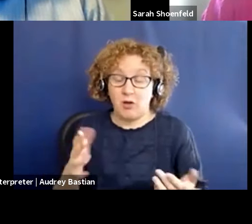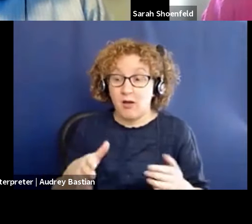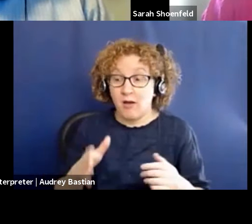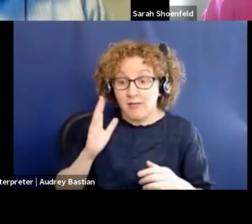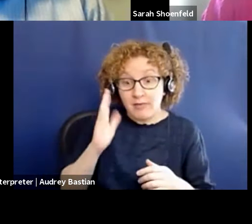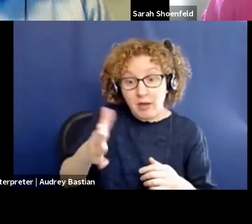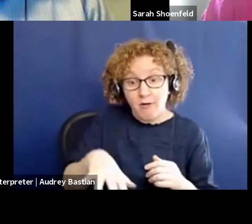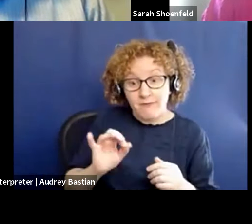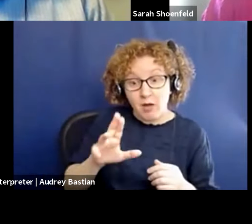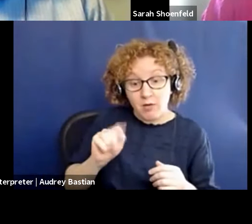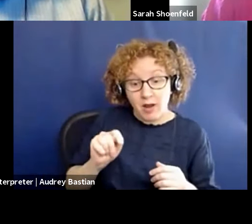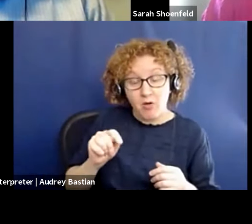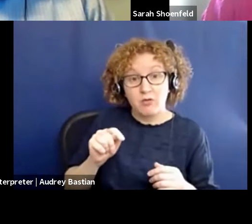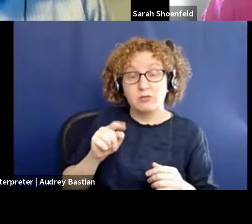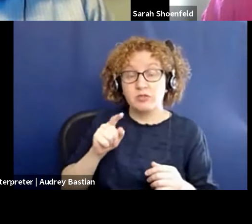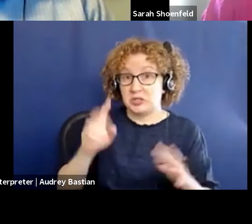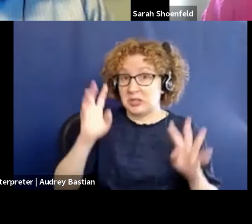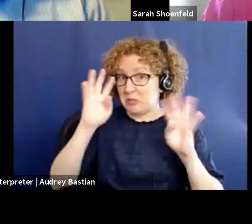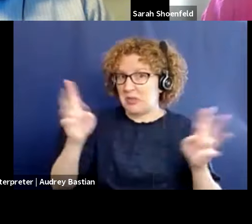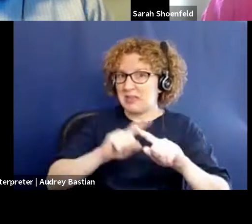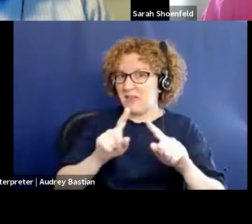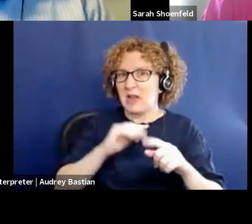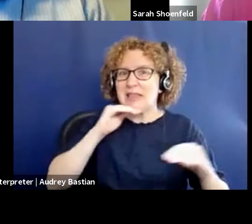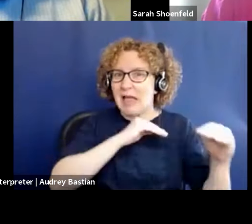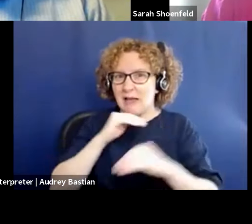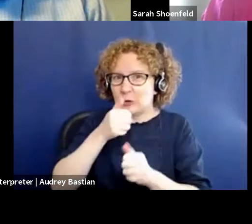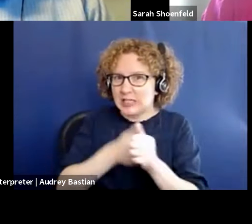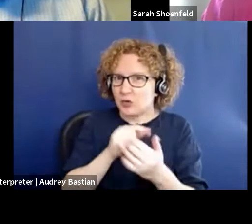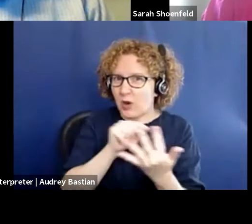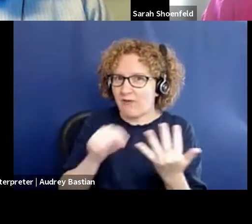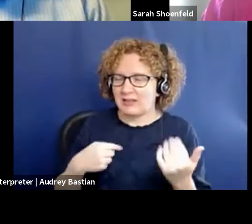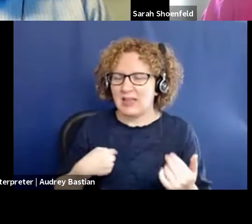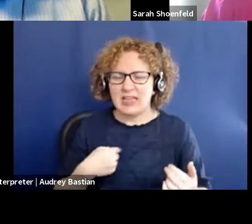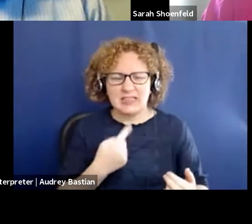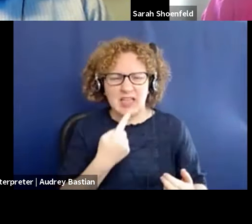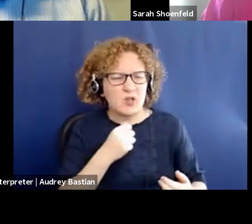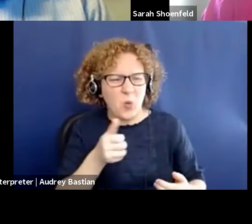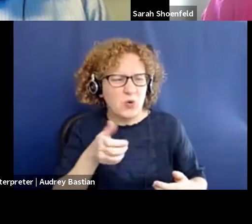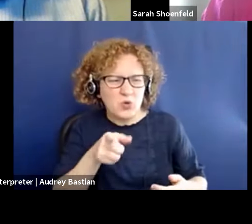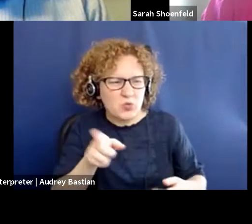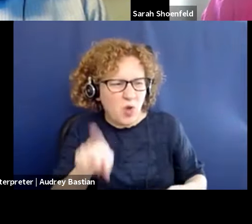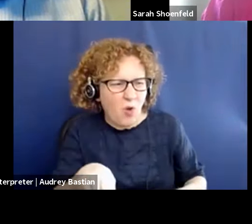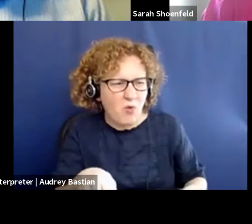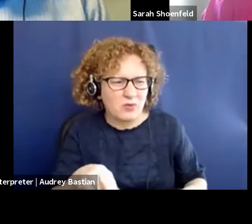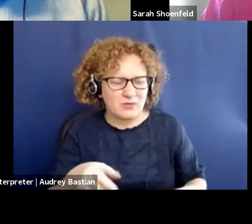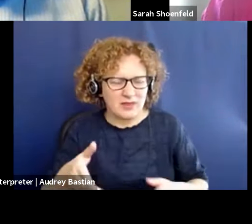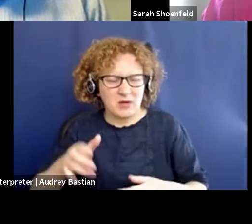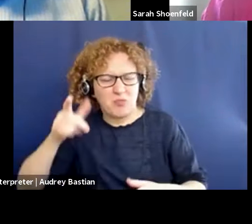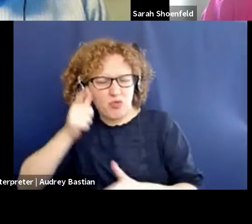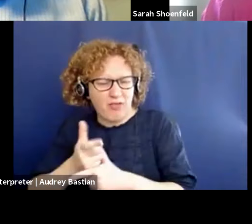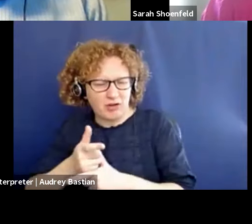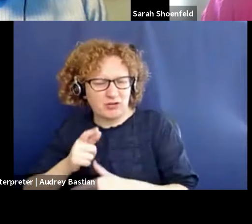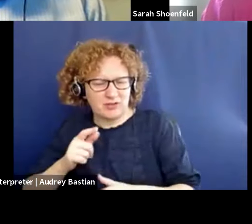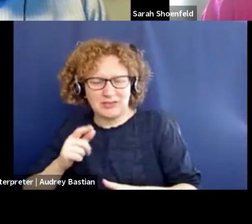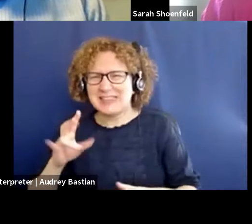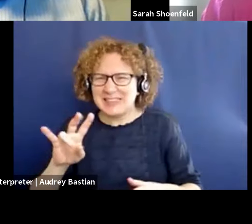I found out later, she came up with a different story for each one of us. For me, it was, you shouldn't go, you should let your brother go. My brother's 7 years younger than I am, that sort of